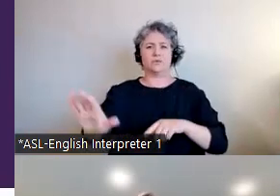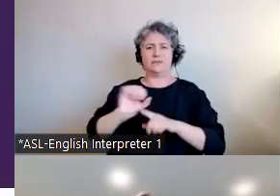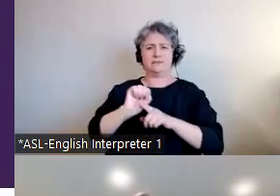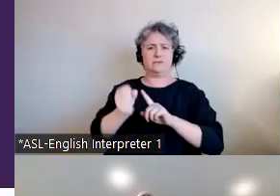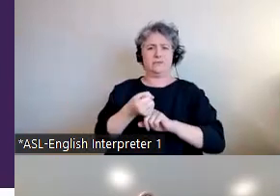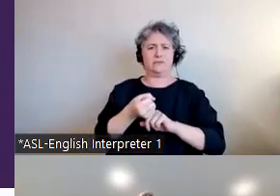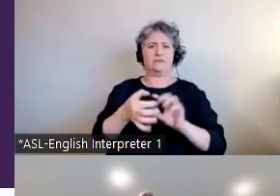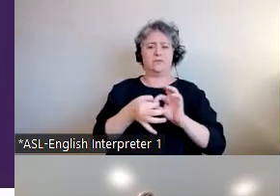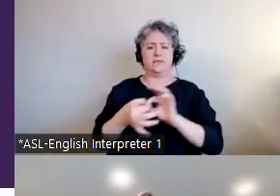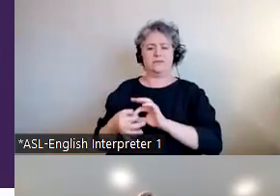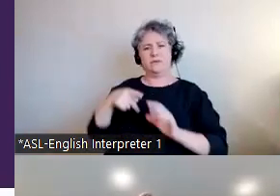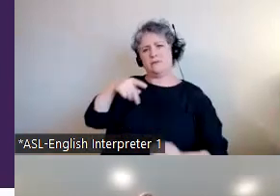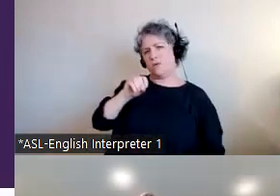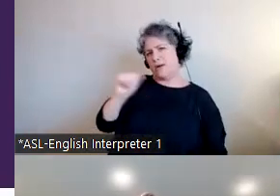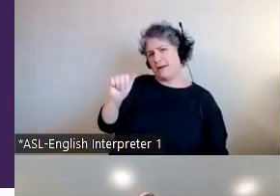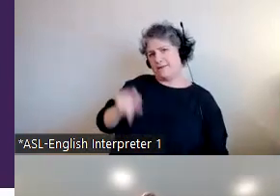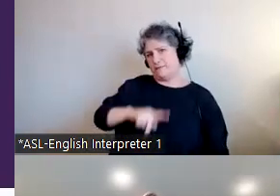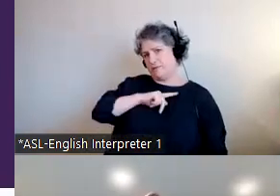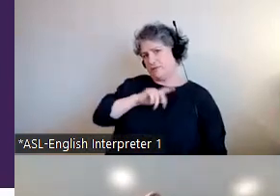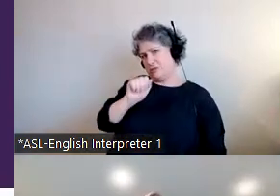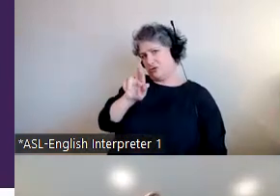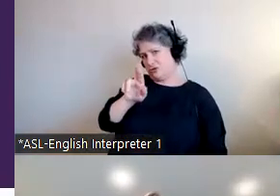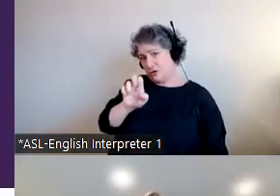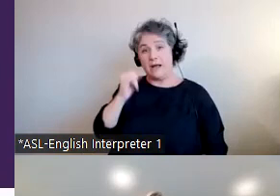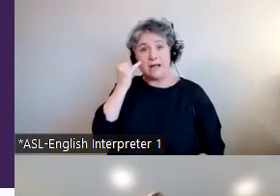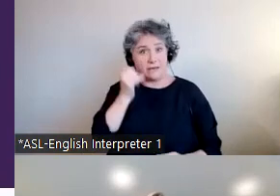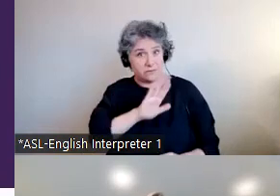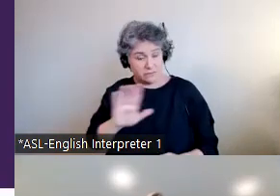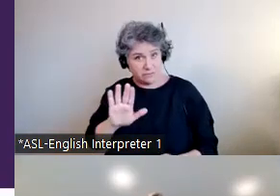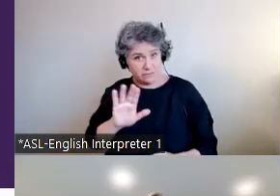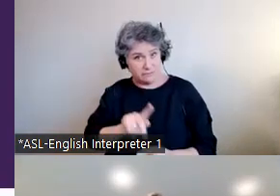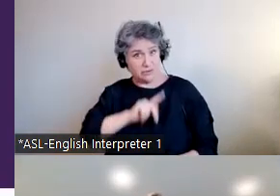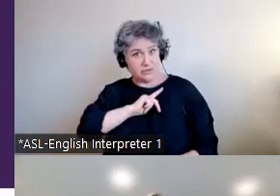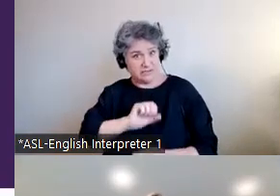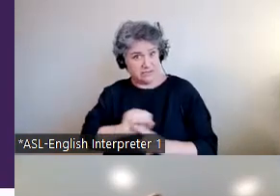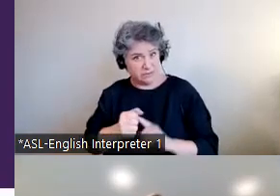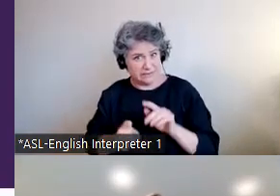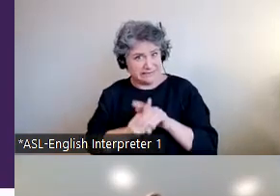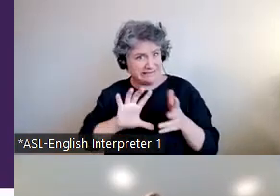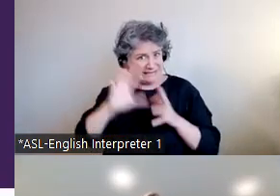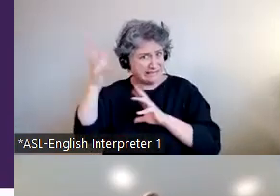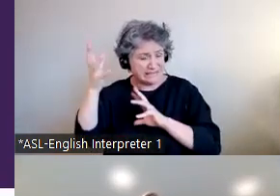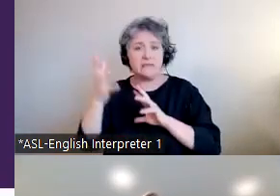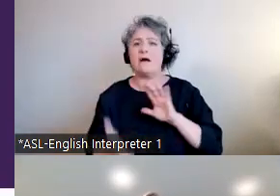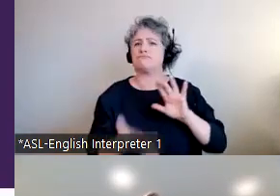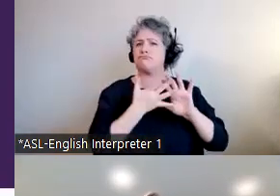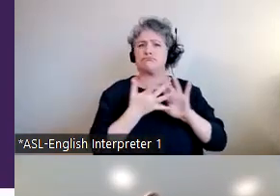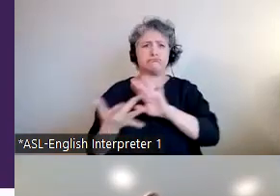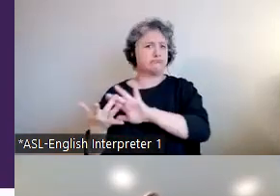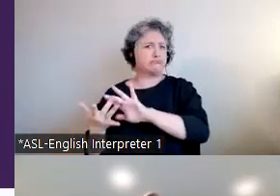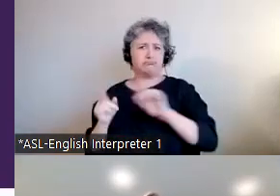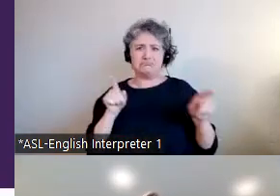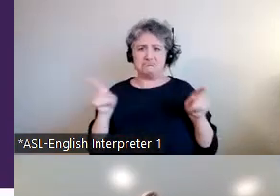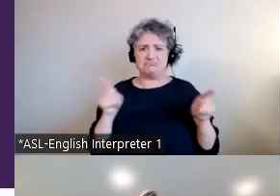related to power of attorney for personal care. If you have a personal situation, please reach out to either of our organizations